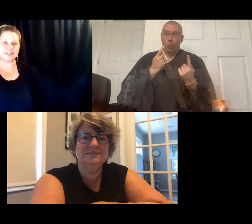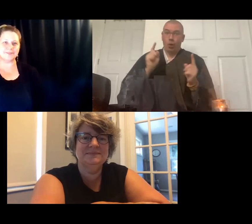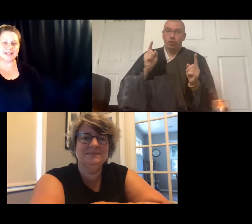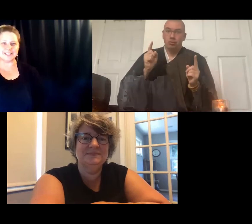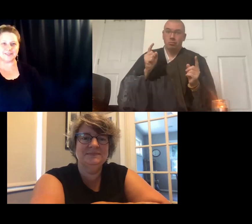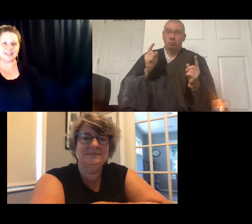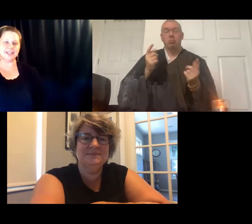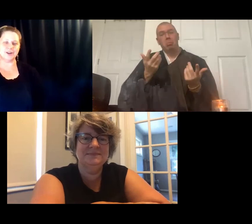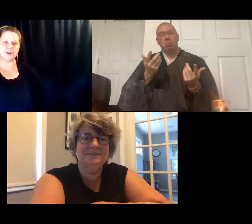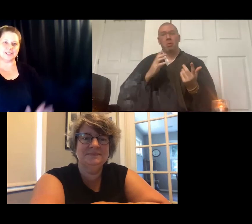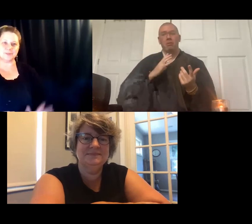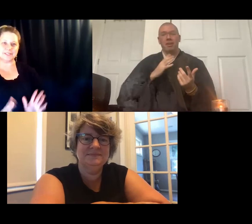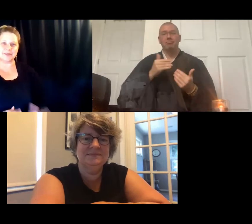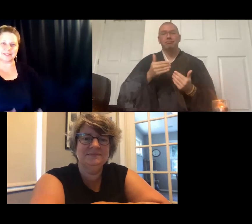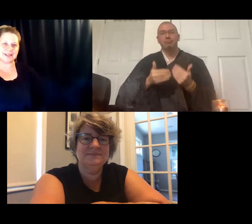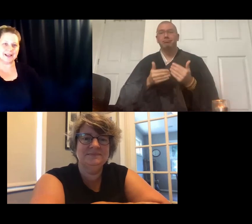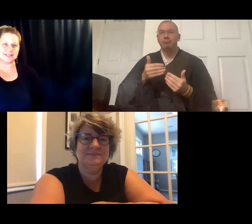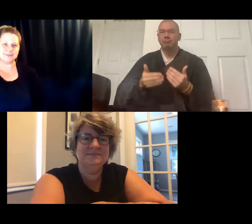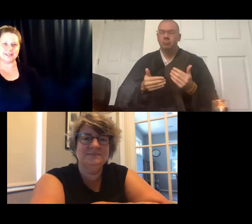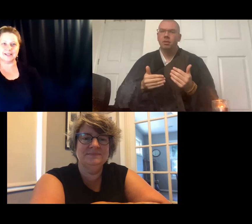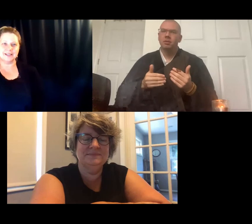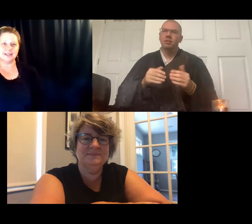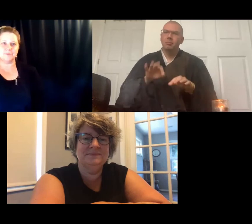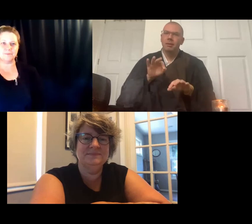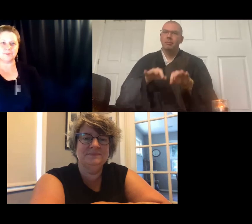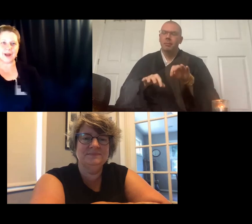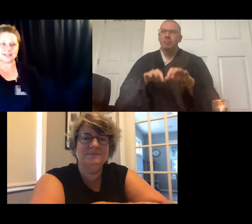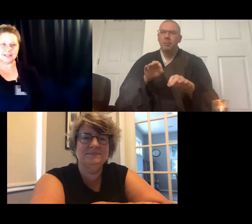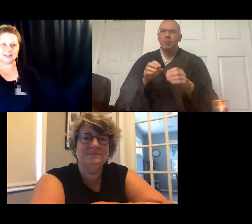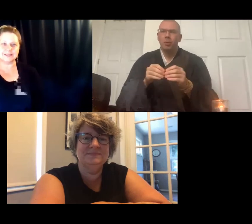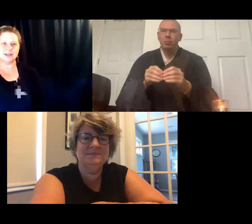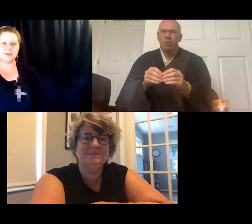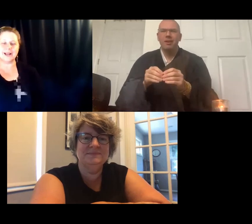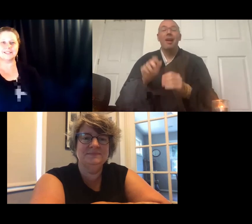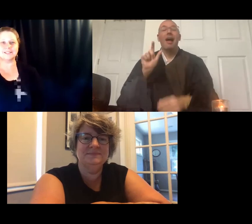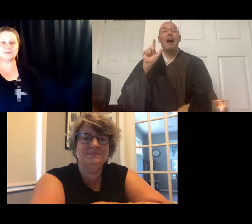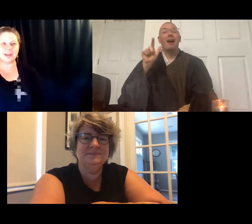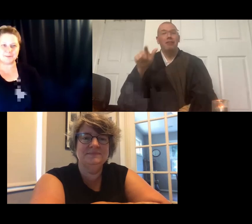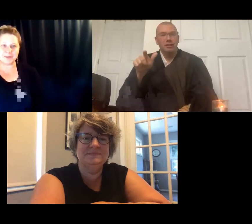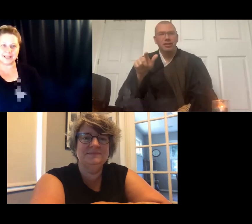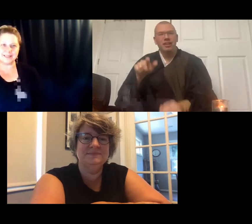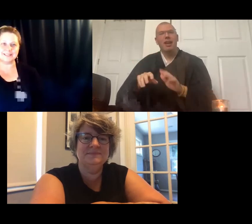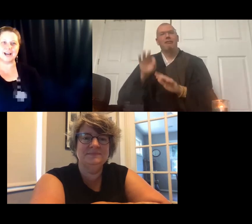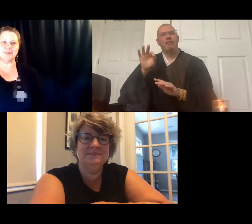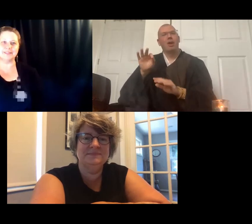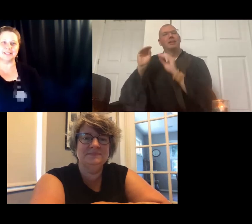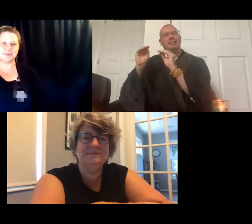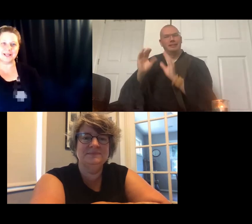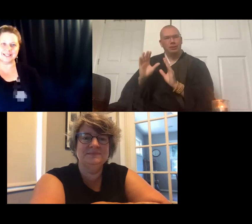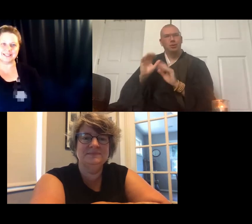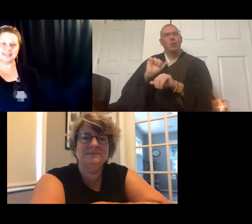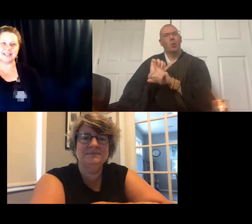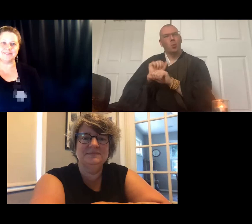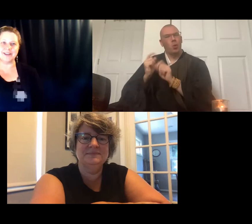specific philosophy or any specific scientific practice, but I just kept picking things up little